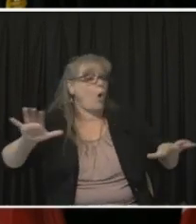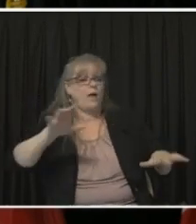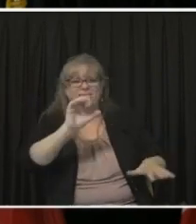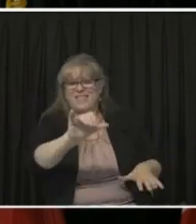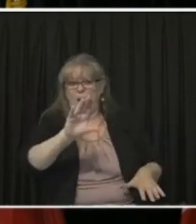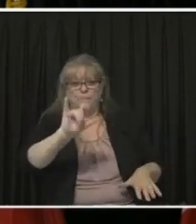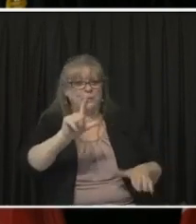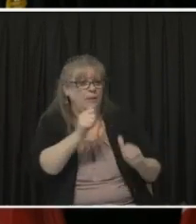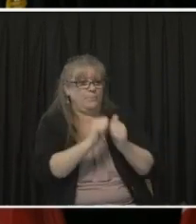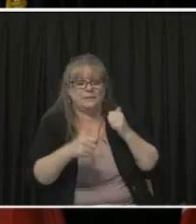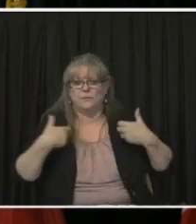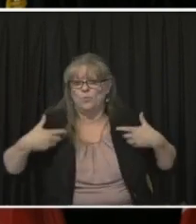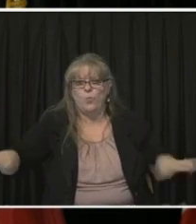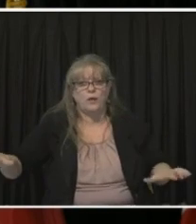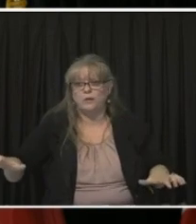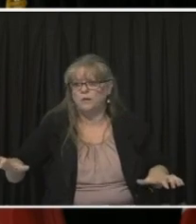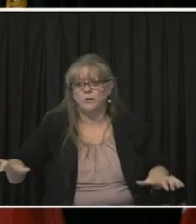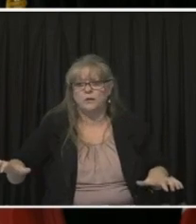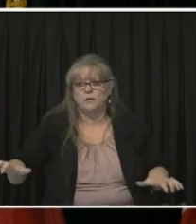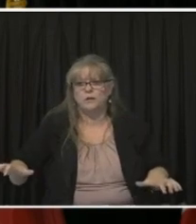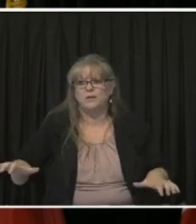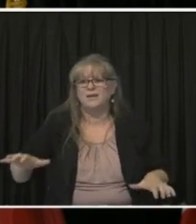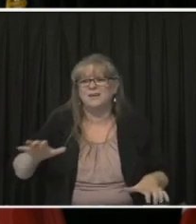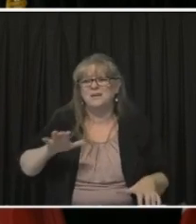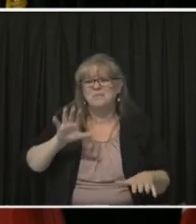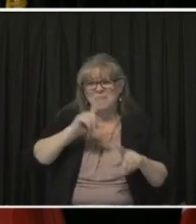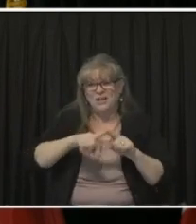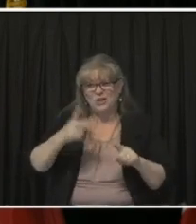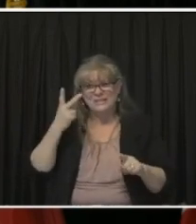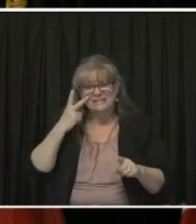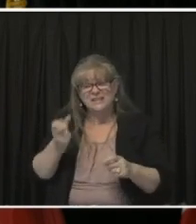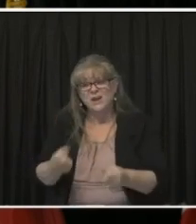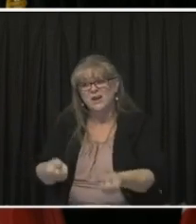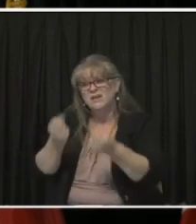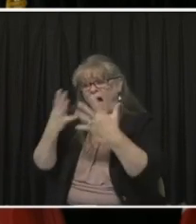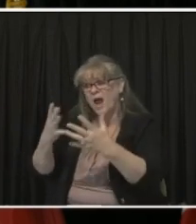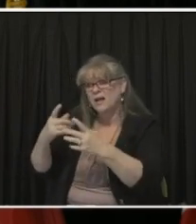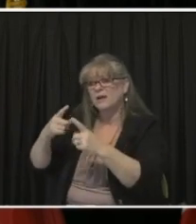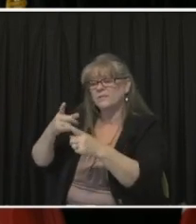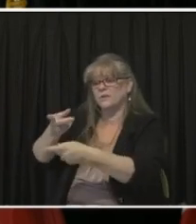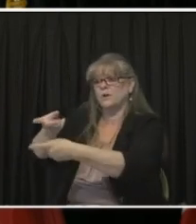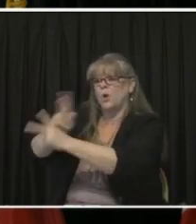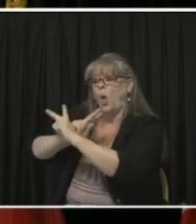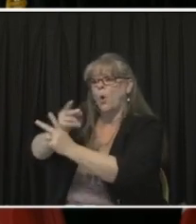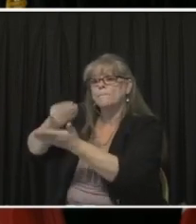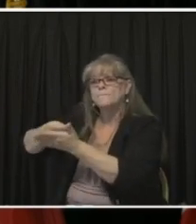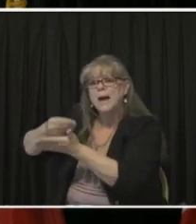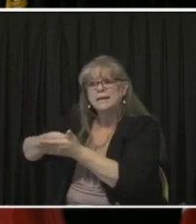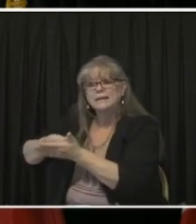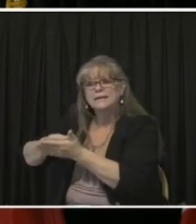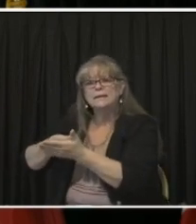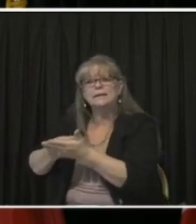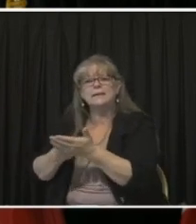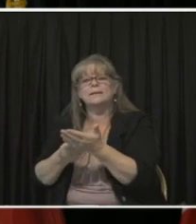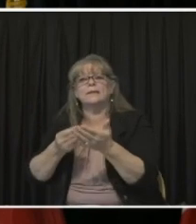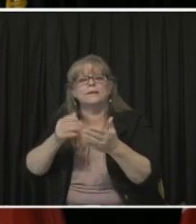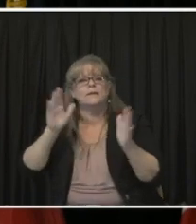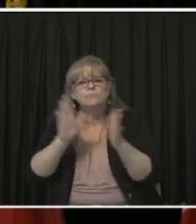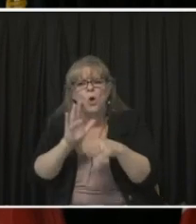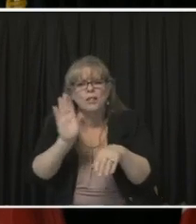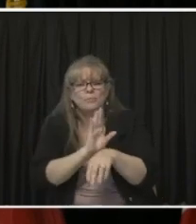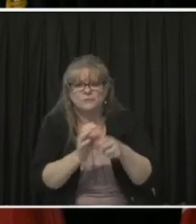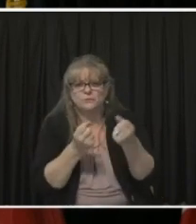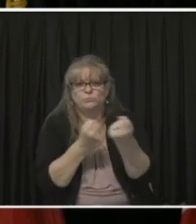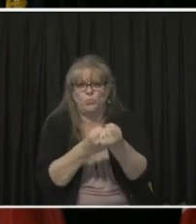the high support there's been for the loan money for small businesses and stimulus checks, where are you on that?